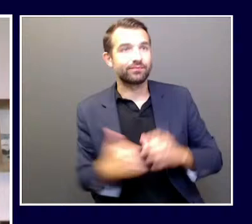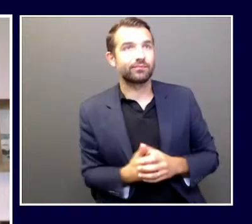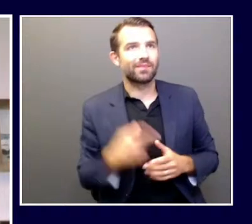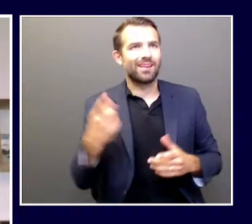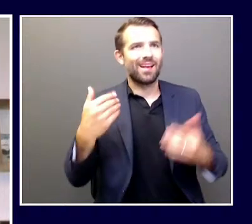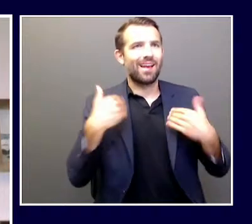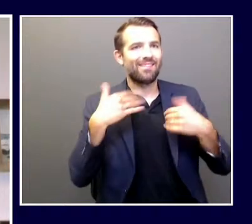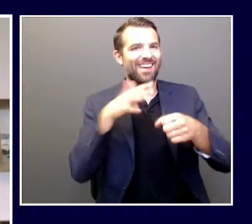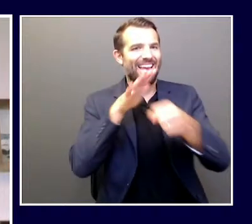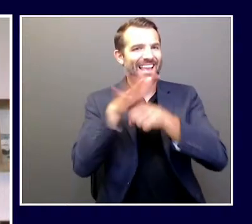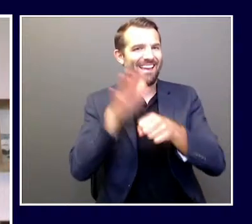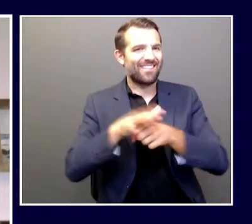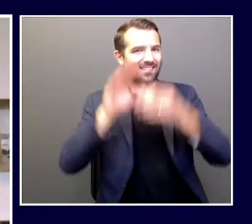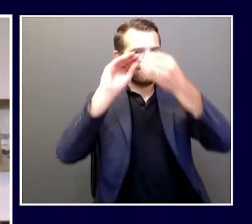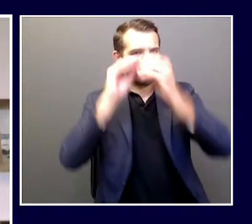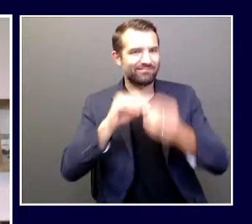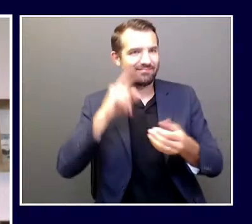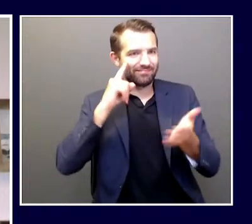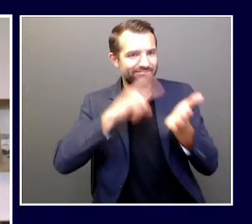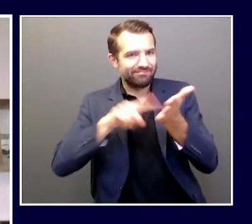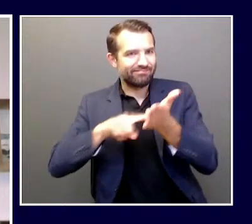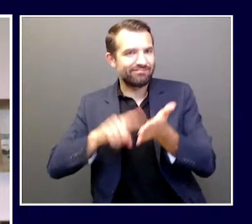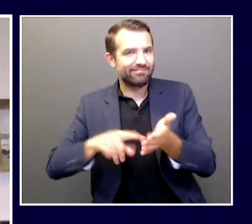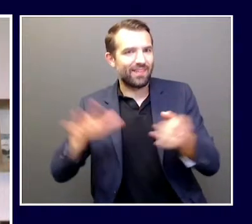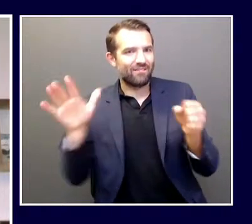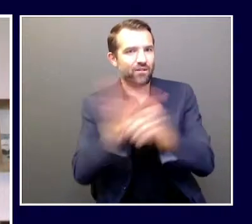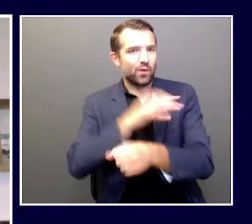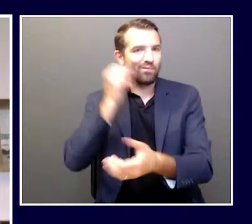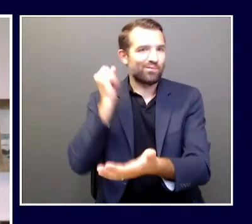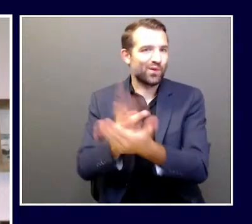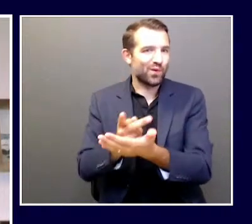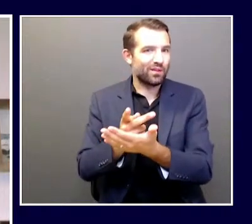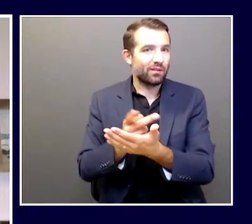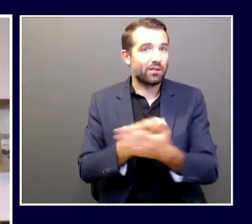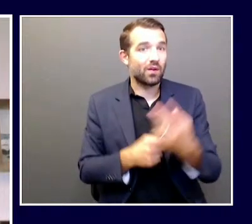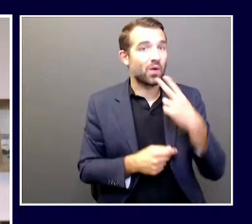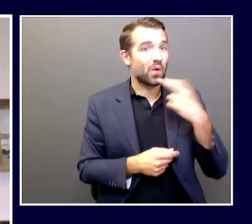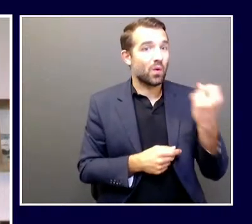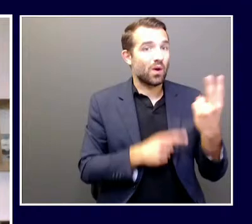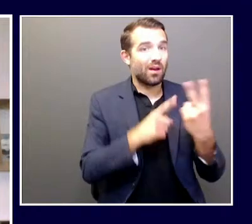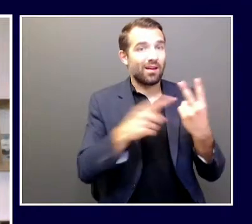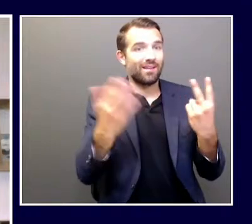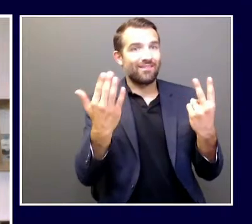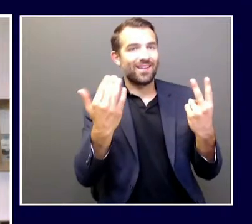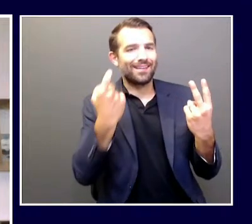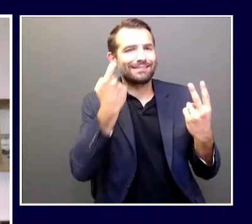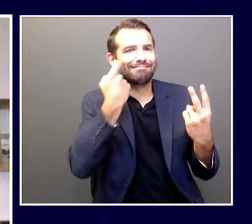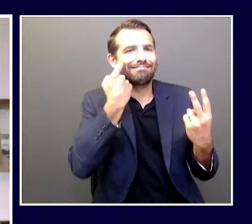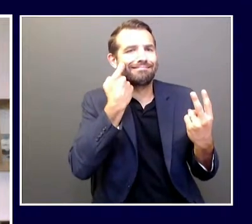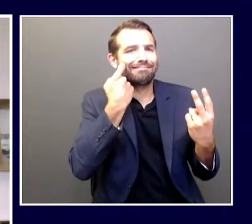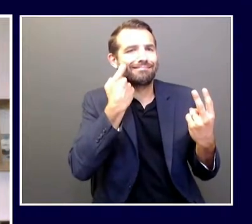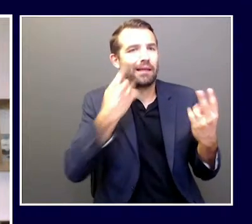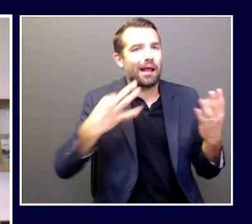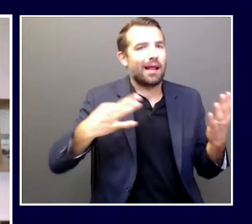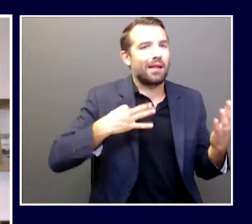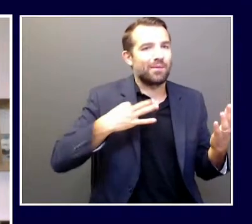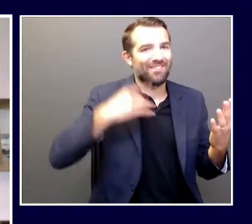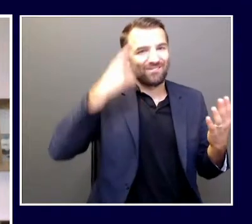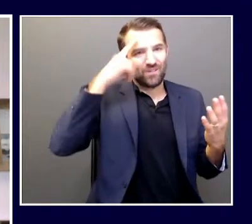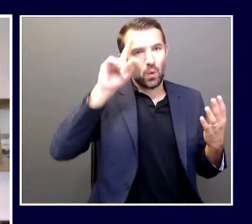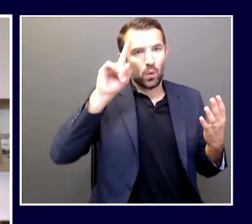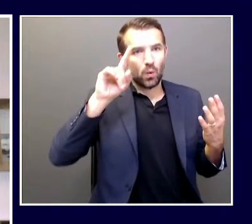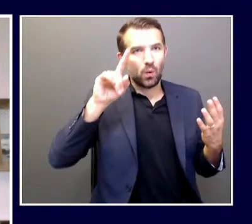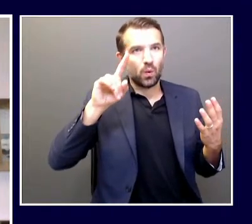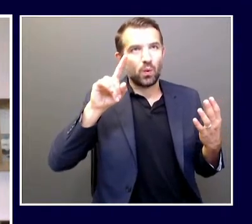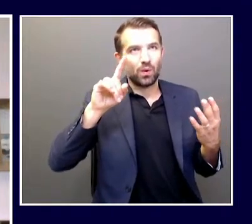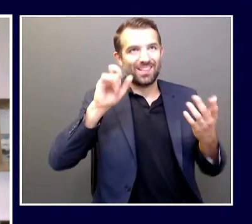rolling basis for the 12 to 15-year-olds. Once those data are in, and if they support approval, I have no doubt FDA will go in that